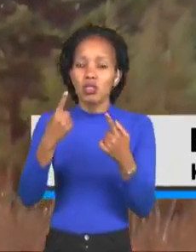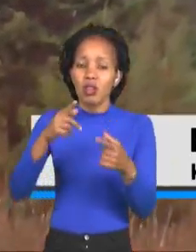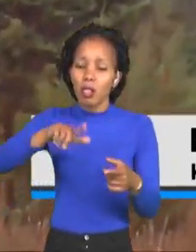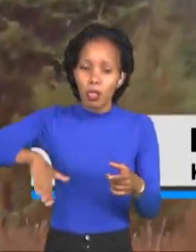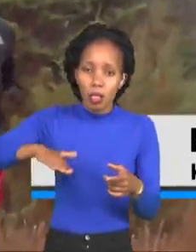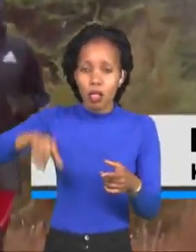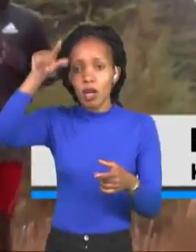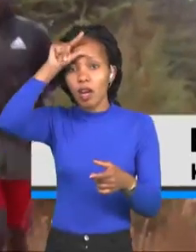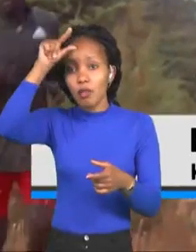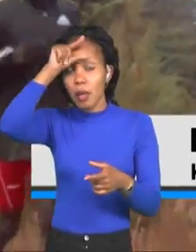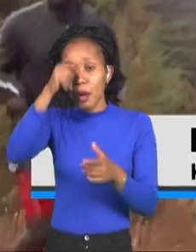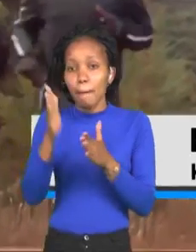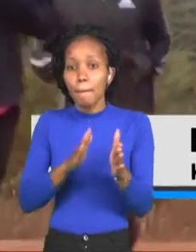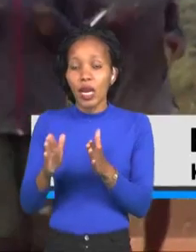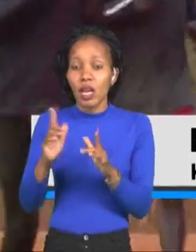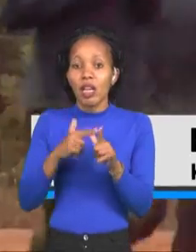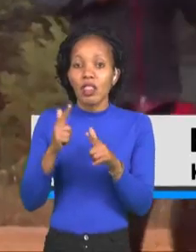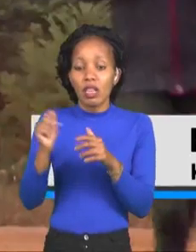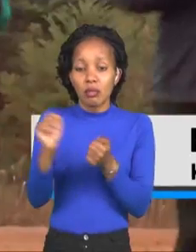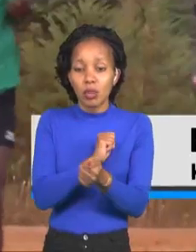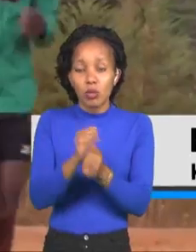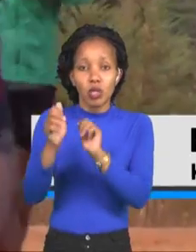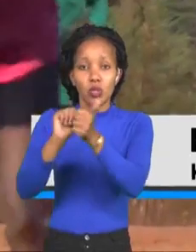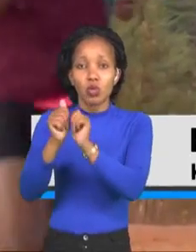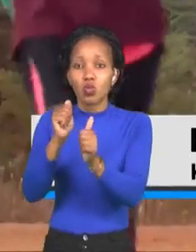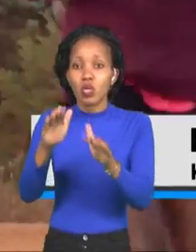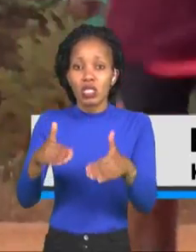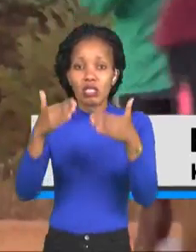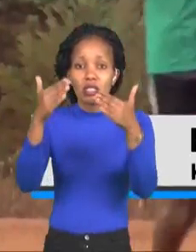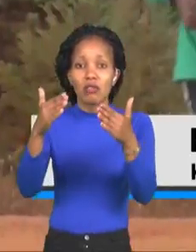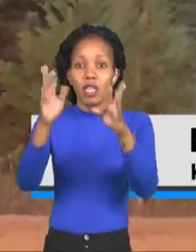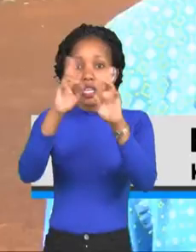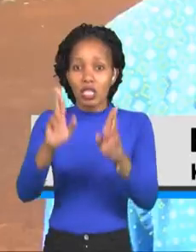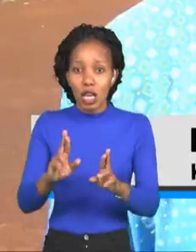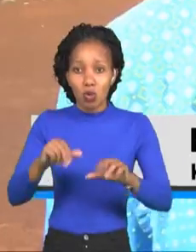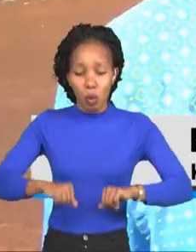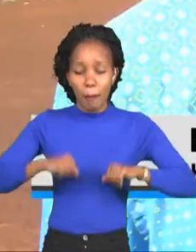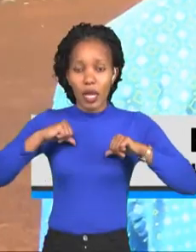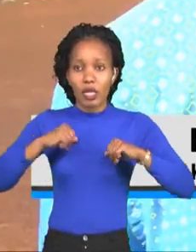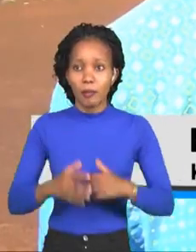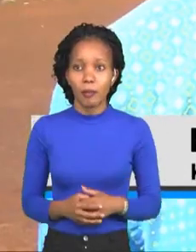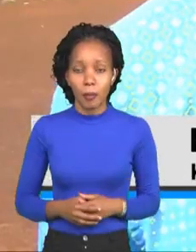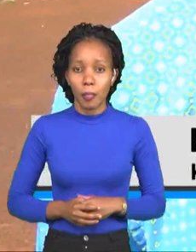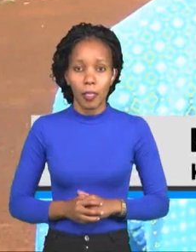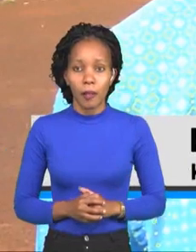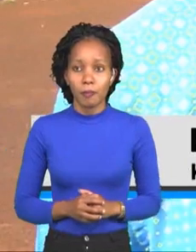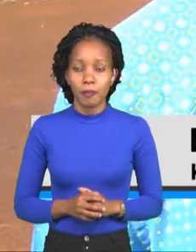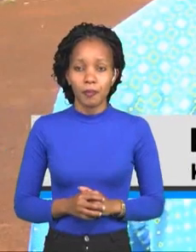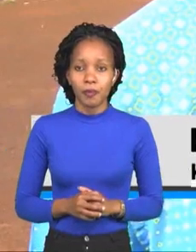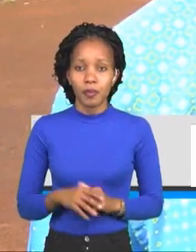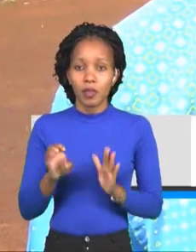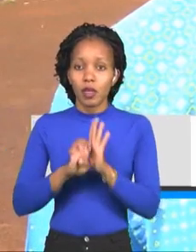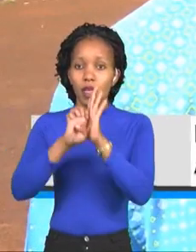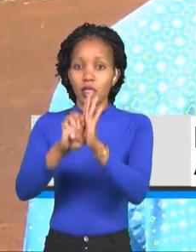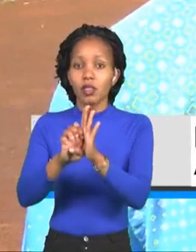plans to upgrade facilities risk damaging a sport that brings intense national pride. Like, for example, Kipchoge Stadium has